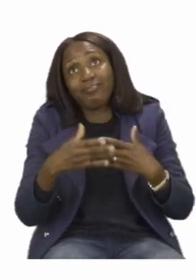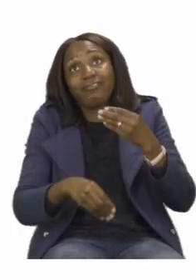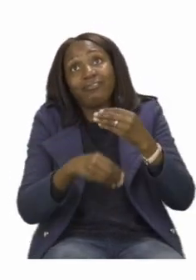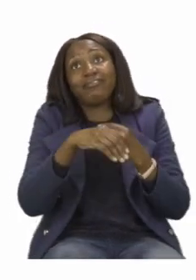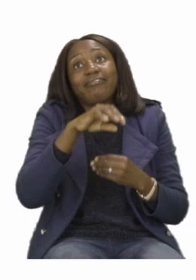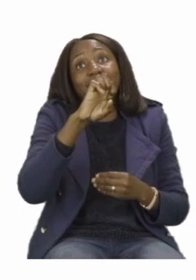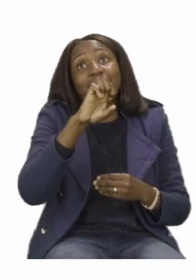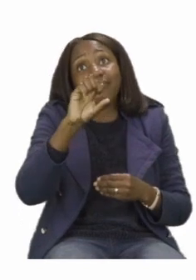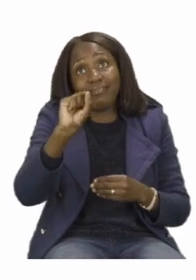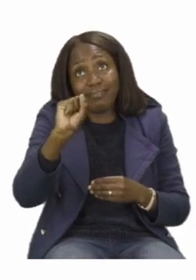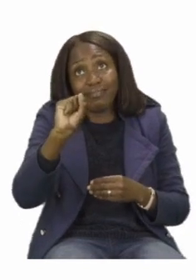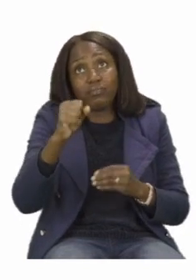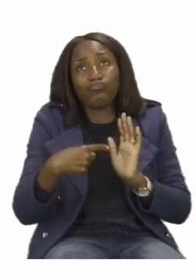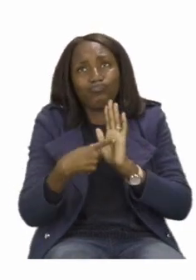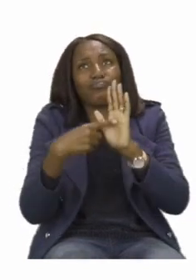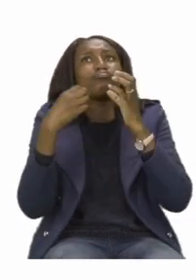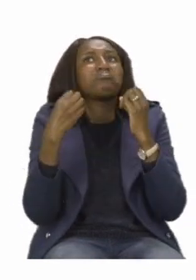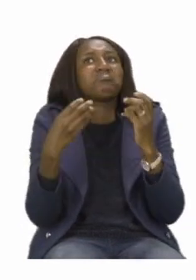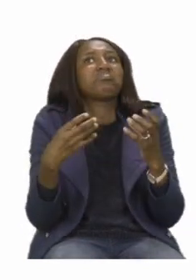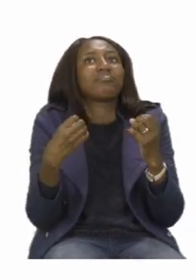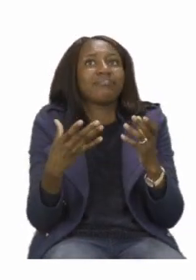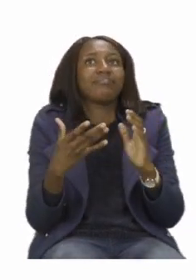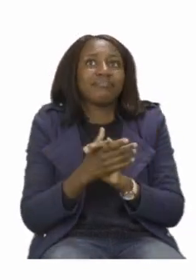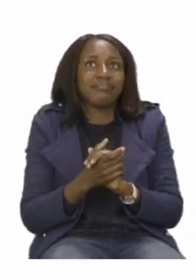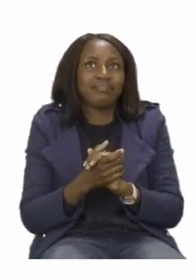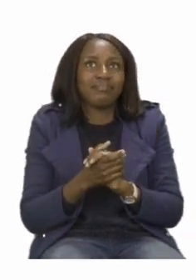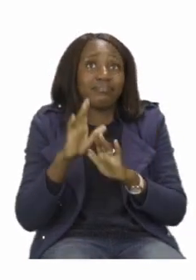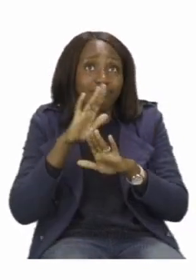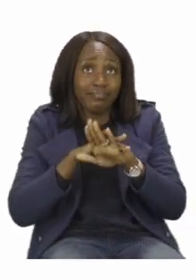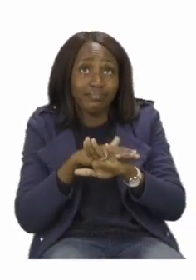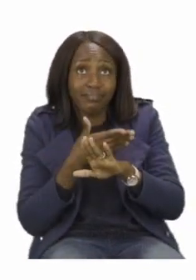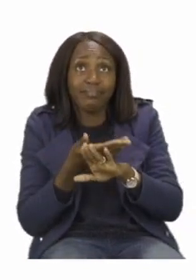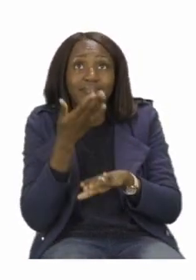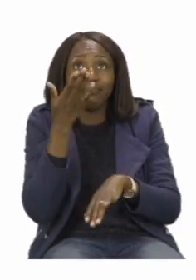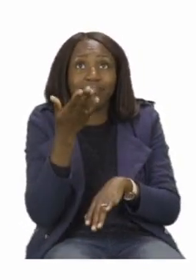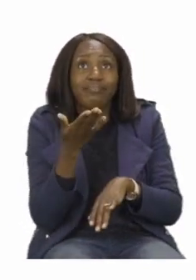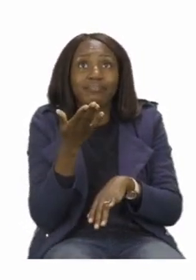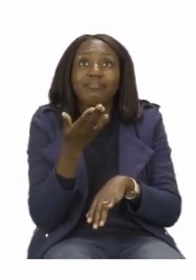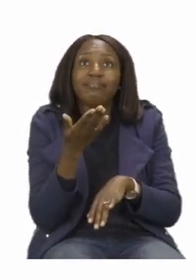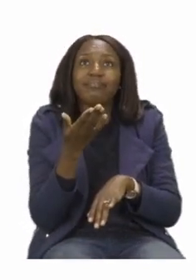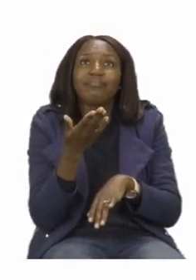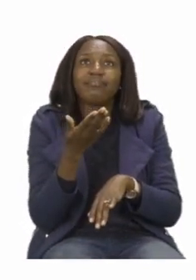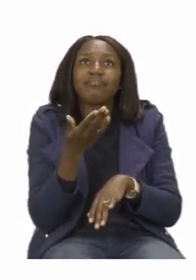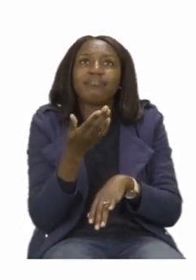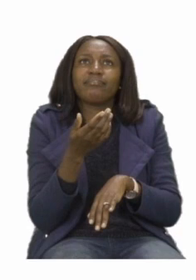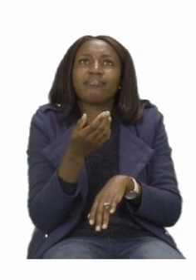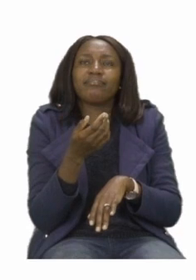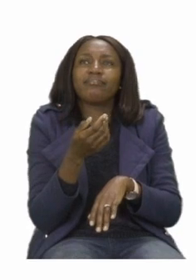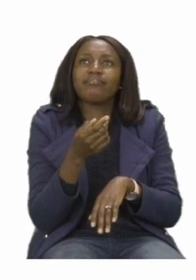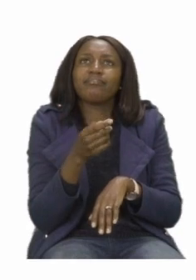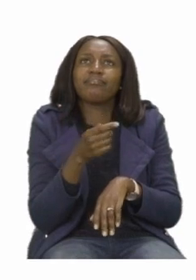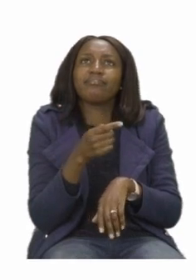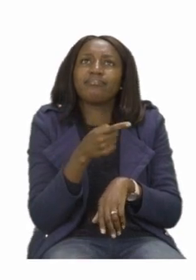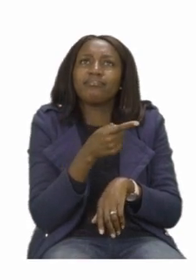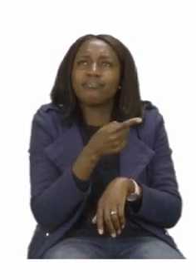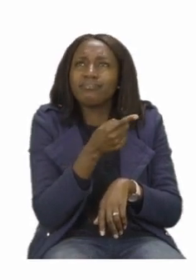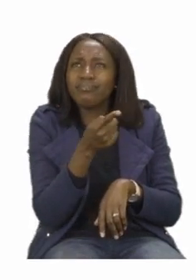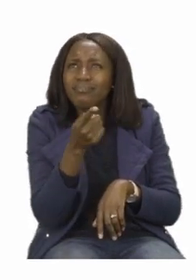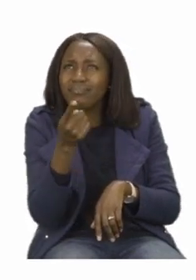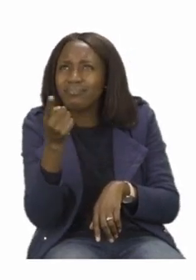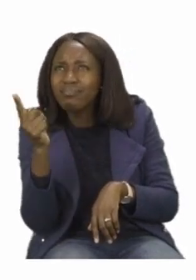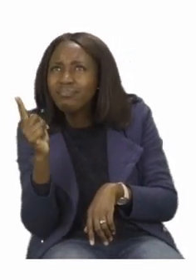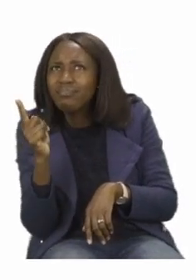words below. They have given you an example. Those dash are